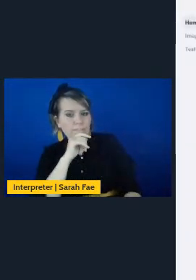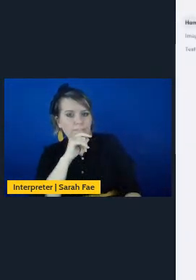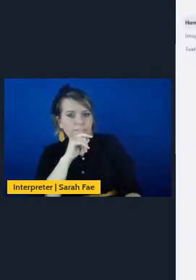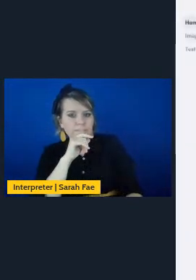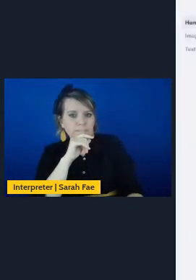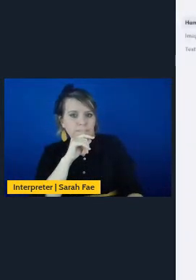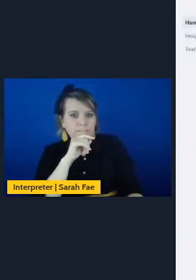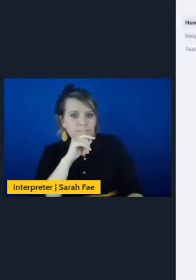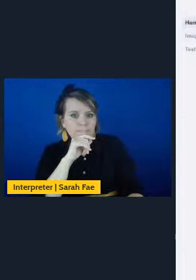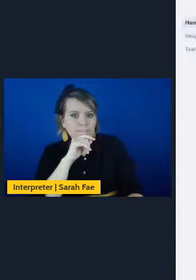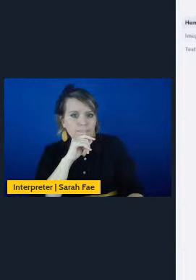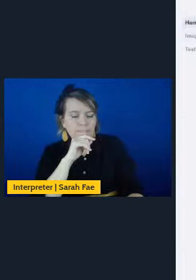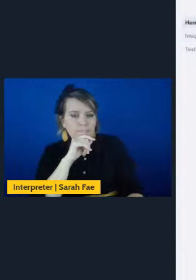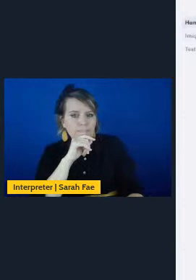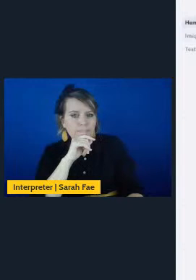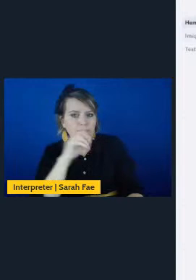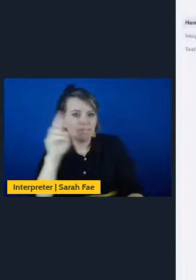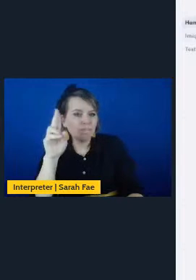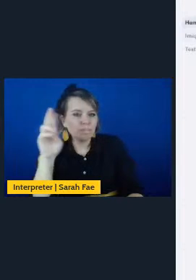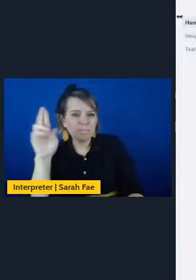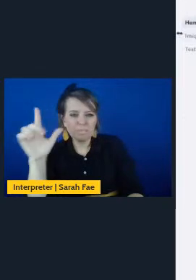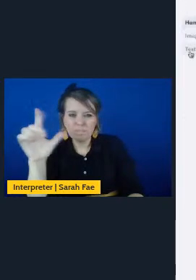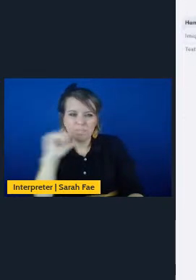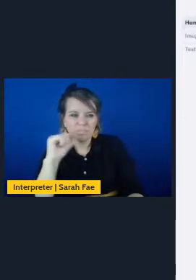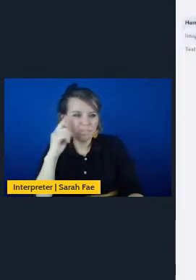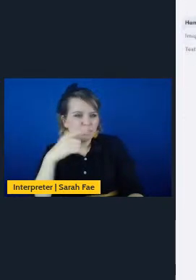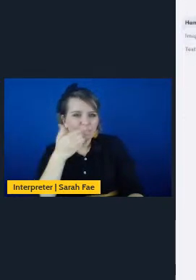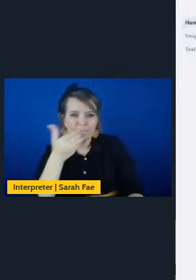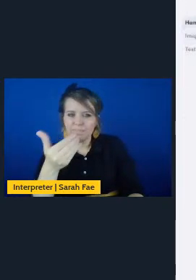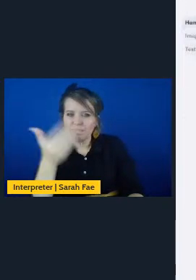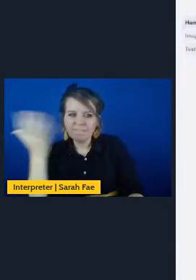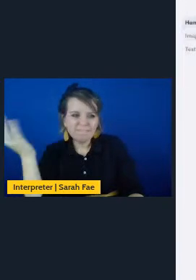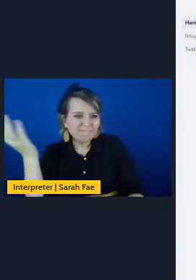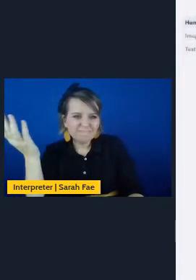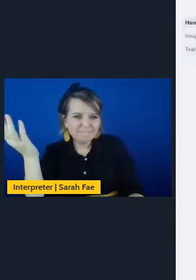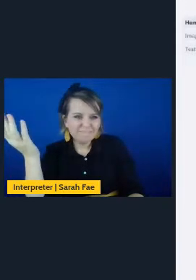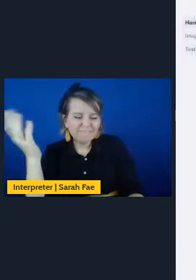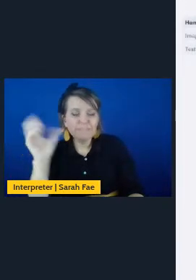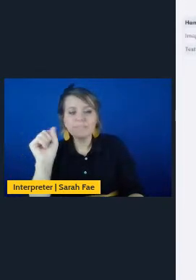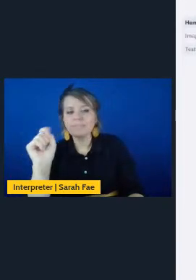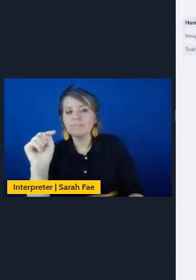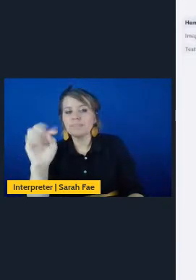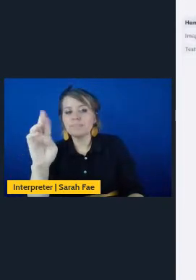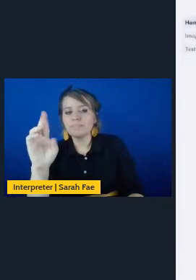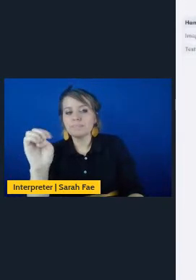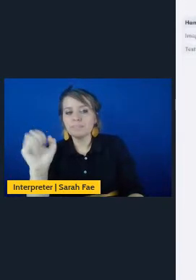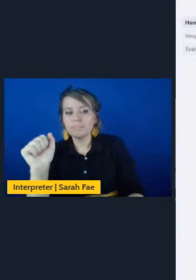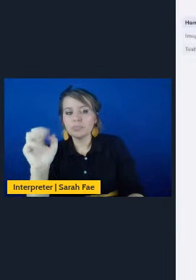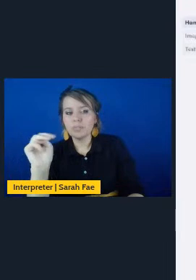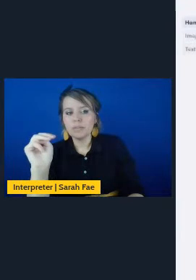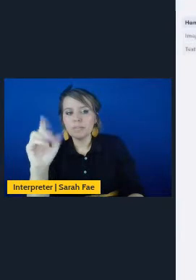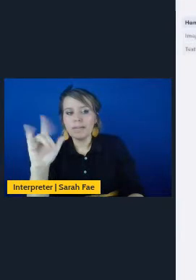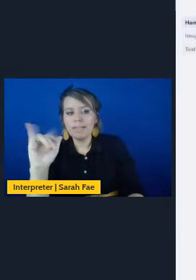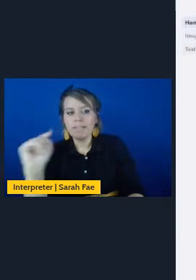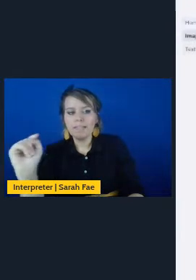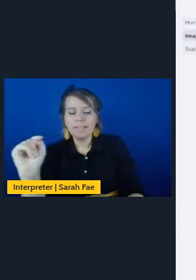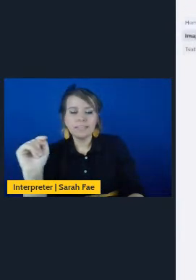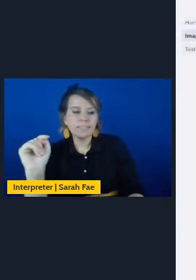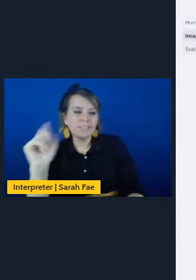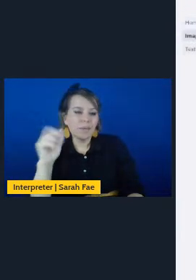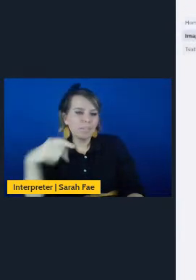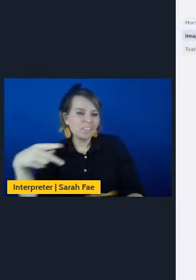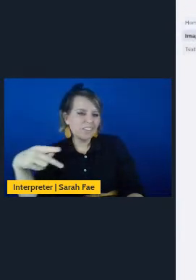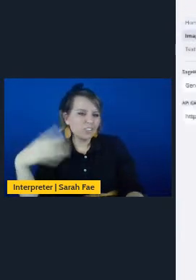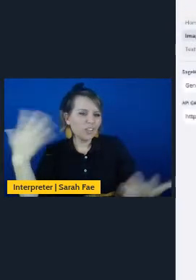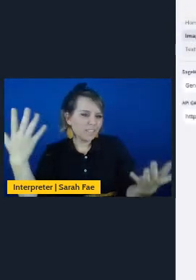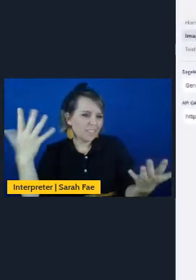So this is our URL. Isn't it looking really cool? It's a Streamlit application, and these are the multiple pages that we have created. So let's try